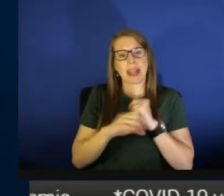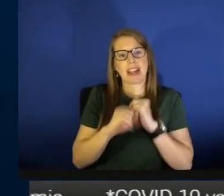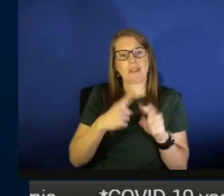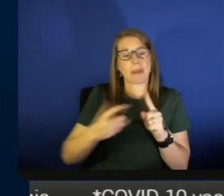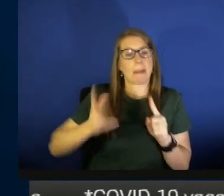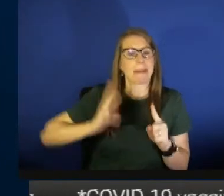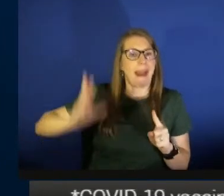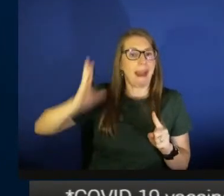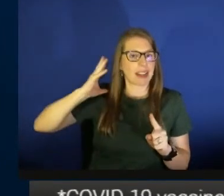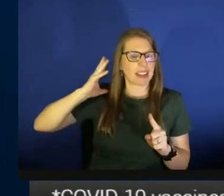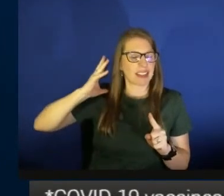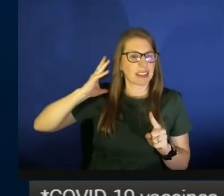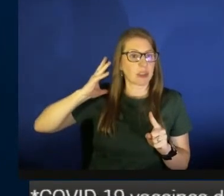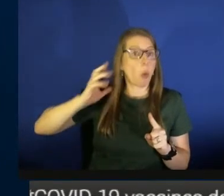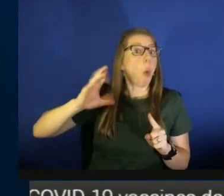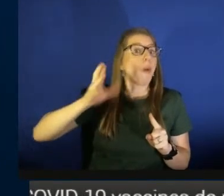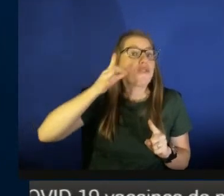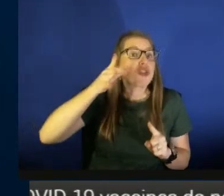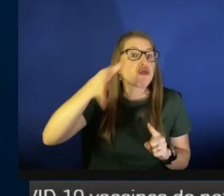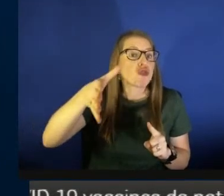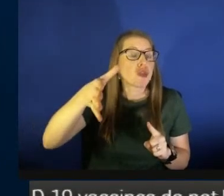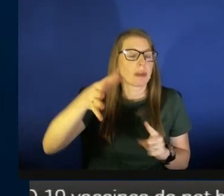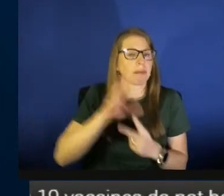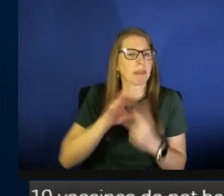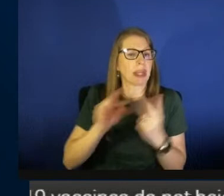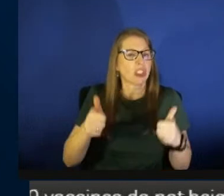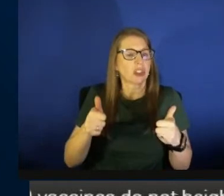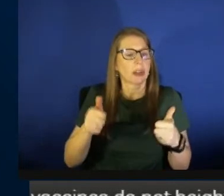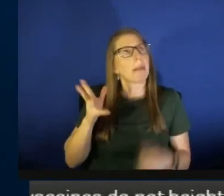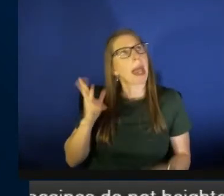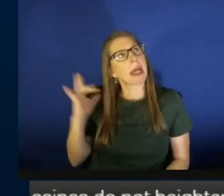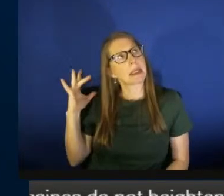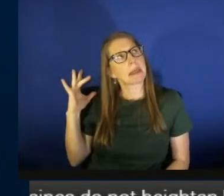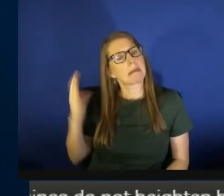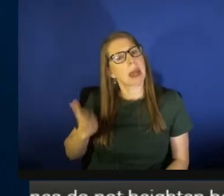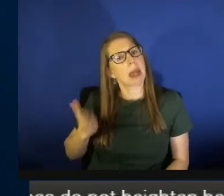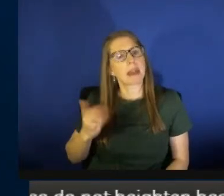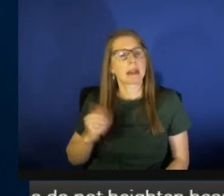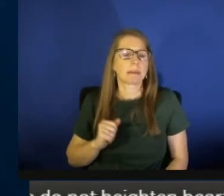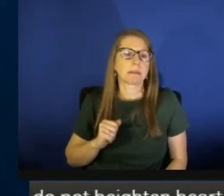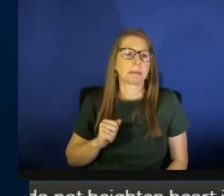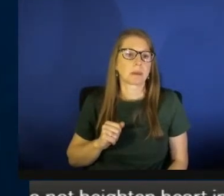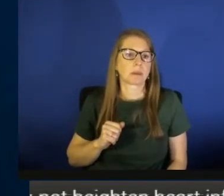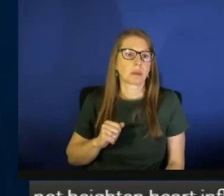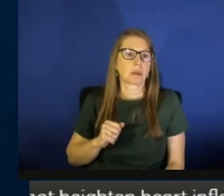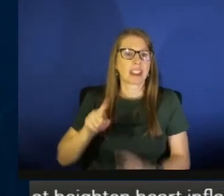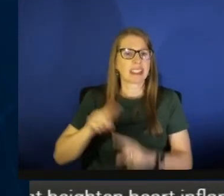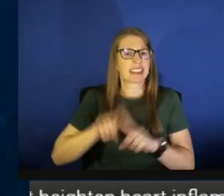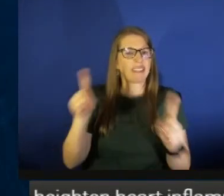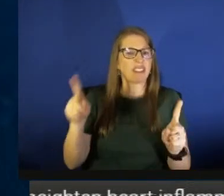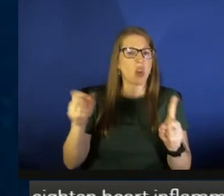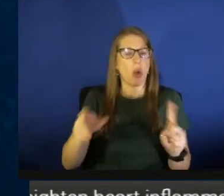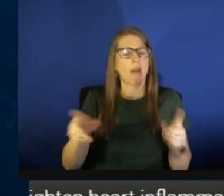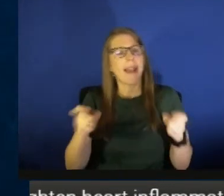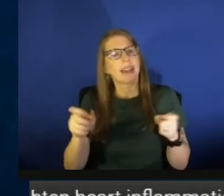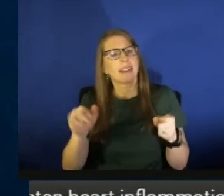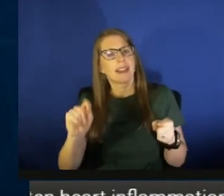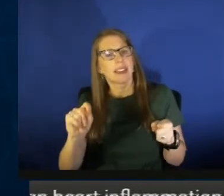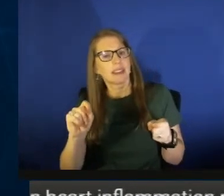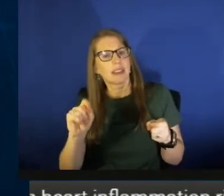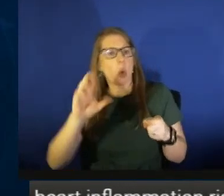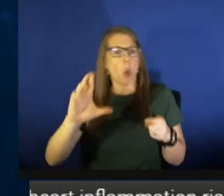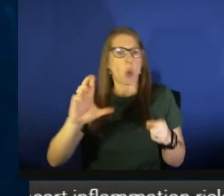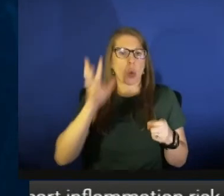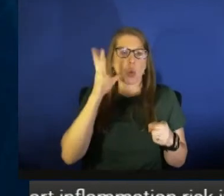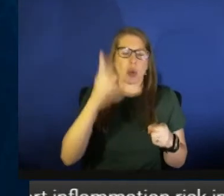pick one or the other, the past or the future, maybe the past, might do differently or might have handled it or would have said had